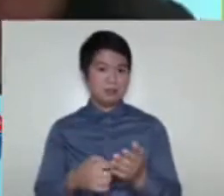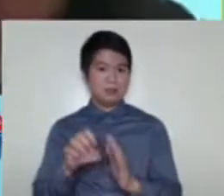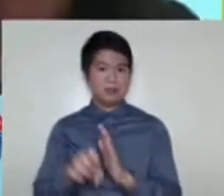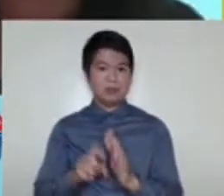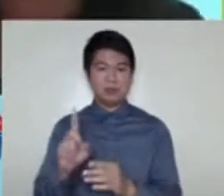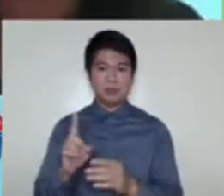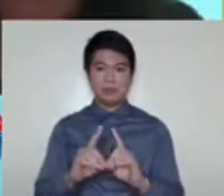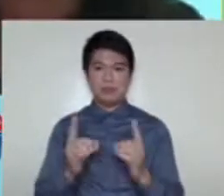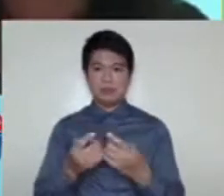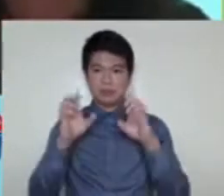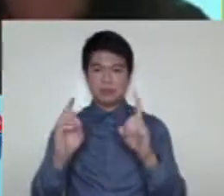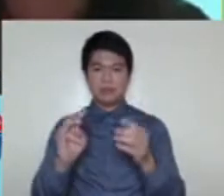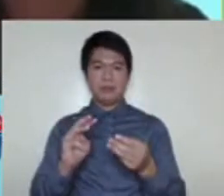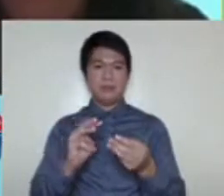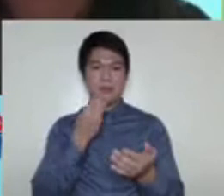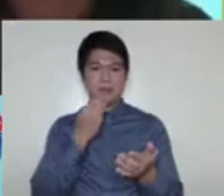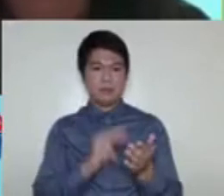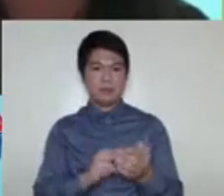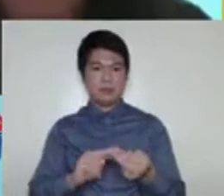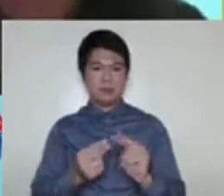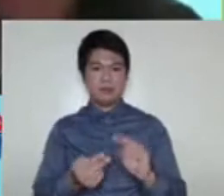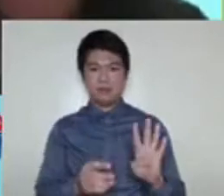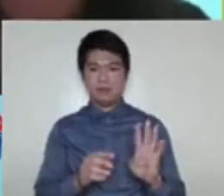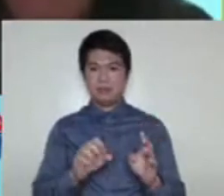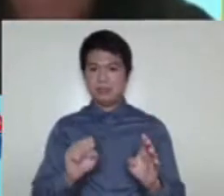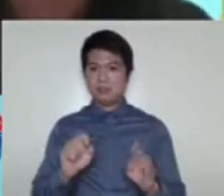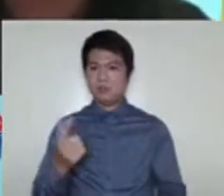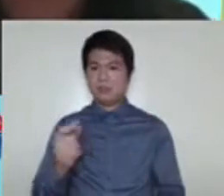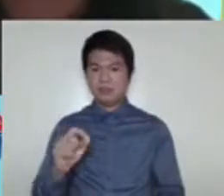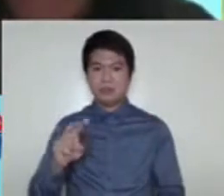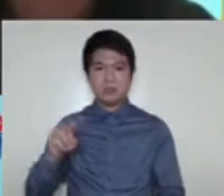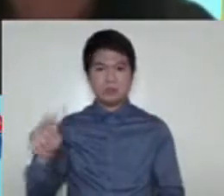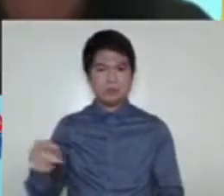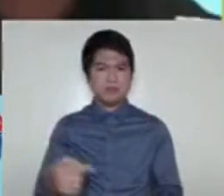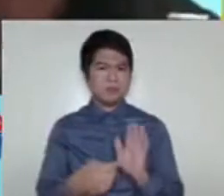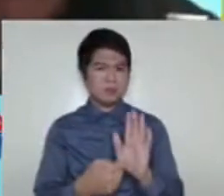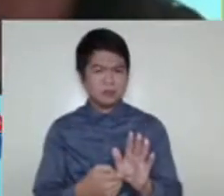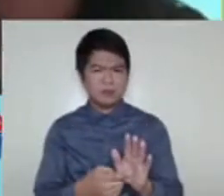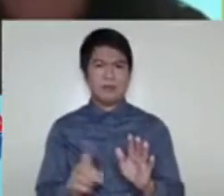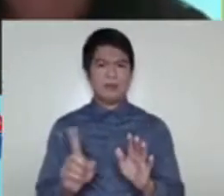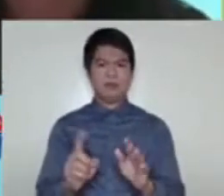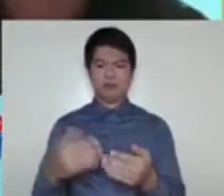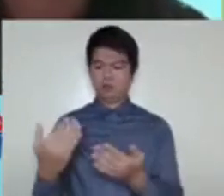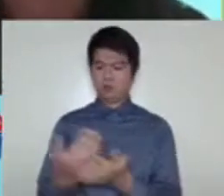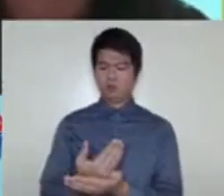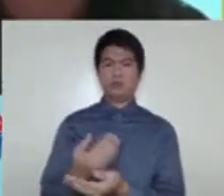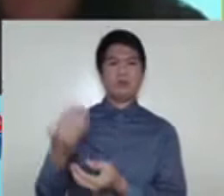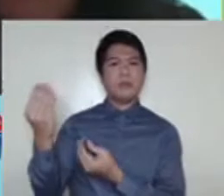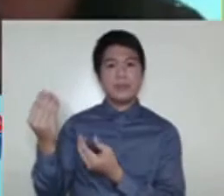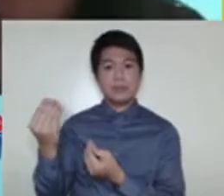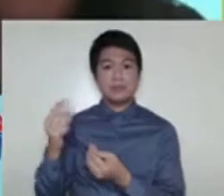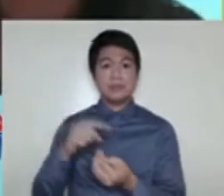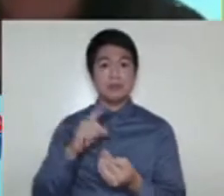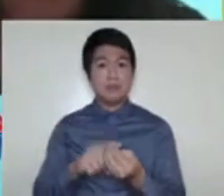Series 2022 provides you the key features of what's new or what's updated for this